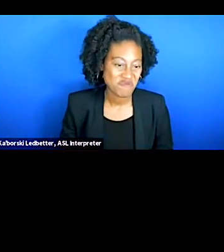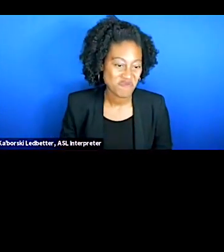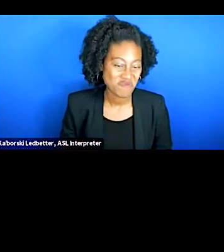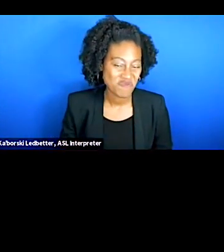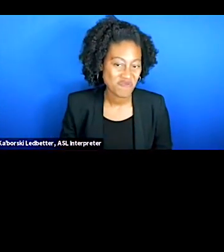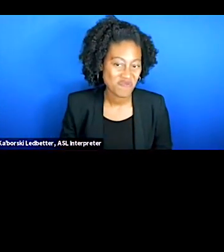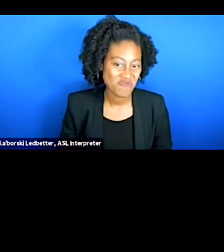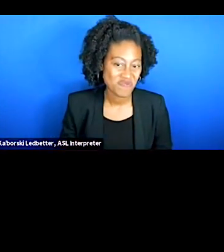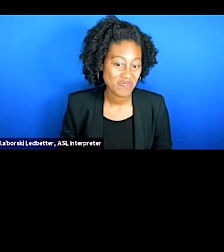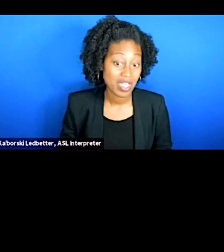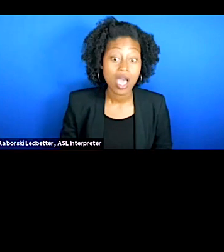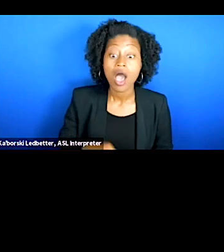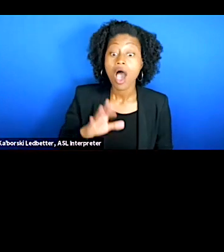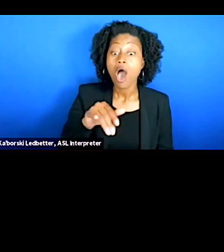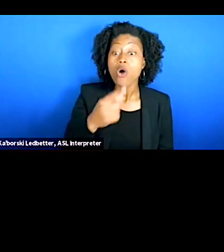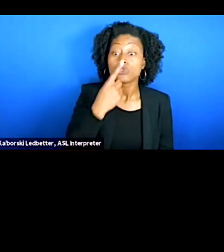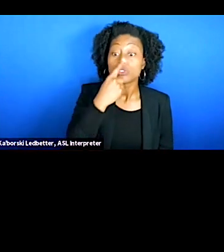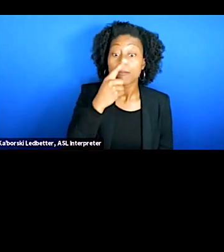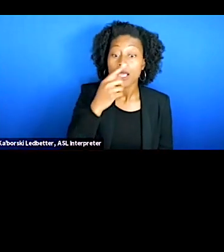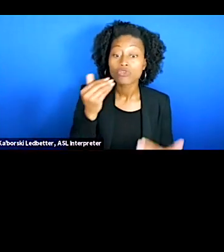Vidya, can you put up the poll, please?